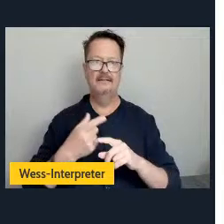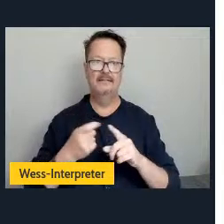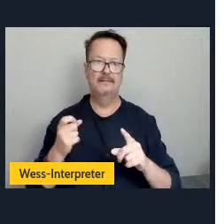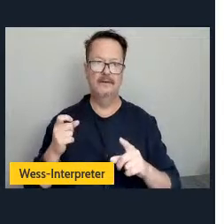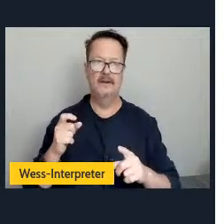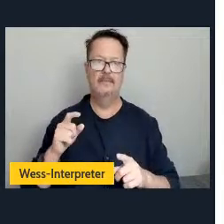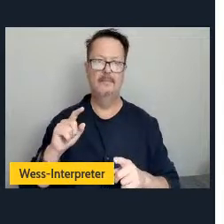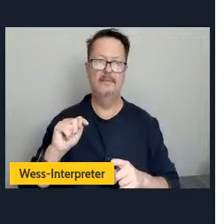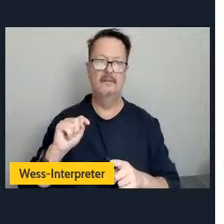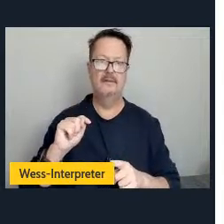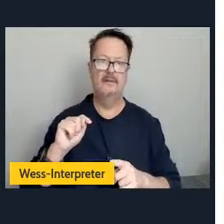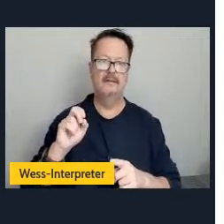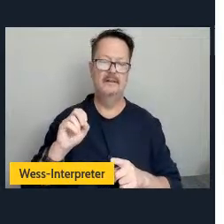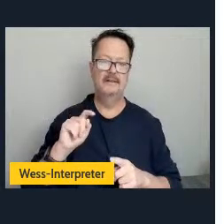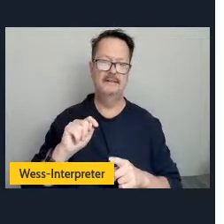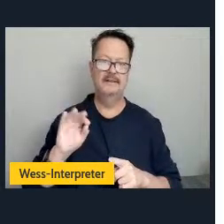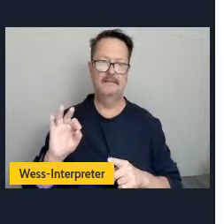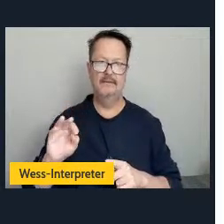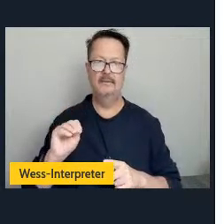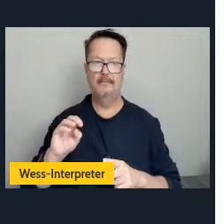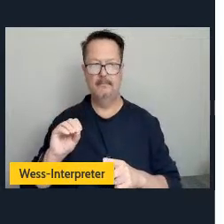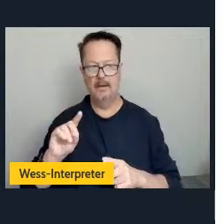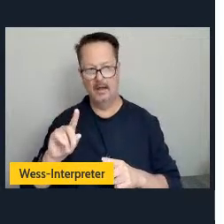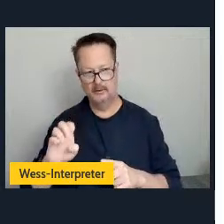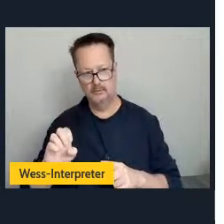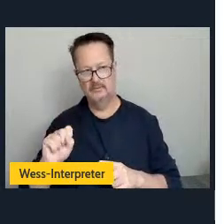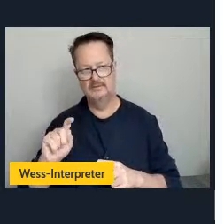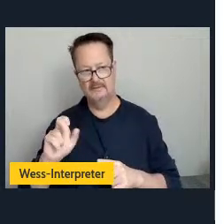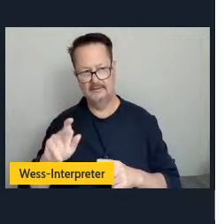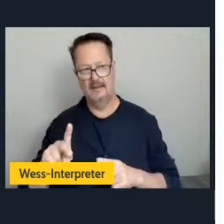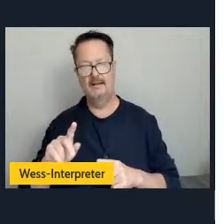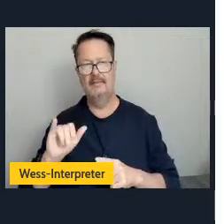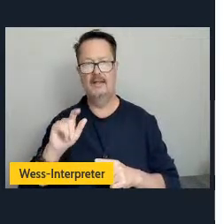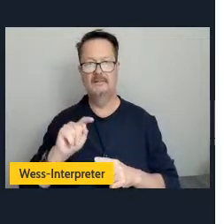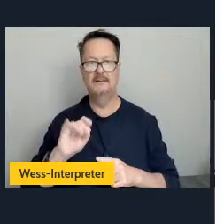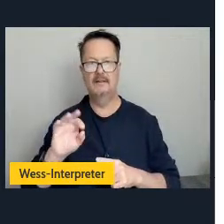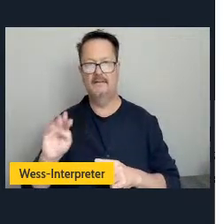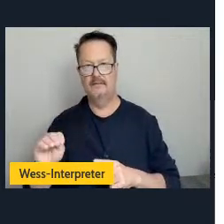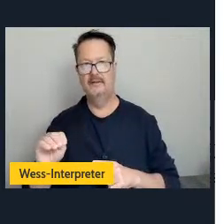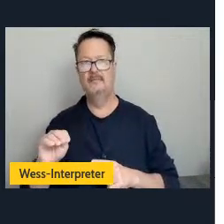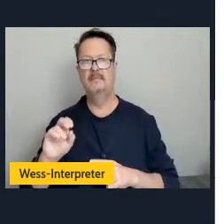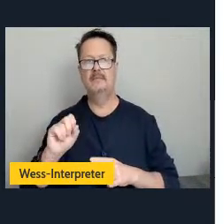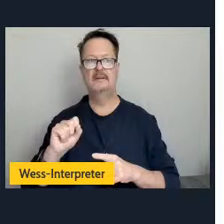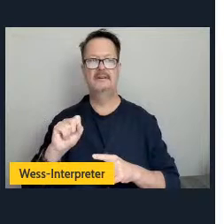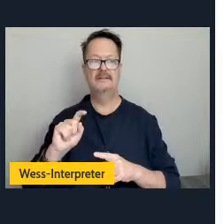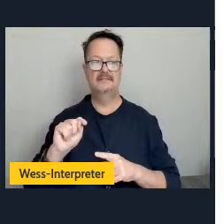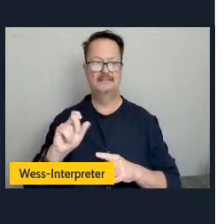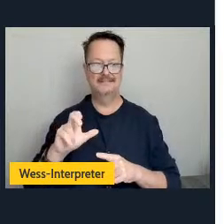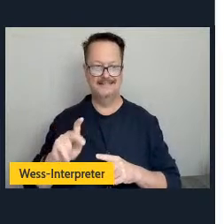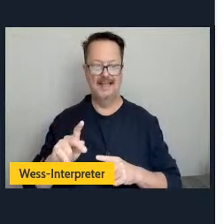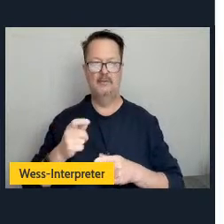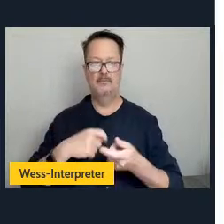which is a Terraform stack replacement, especially for modules.